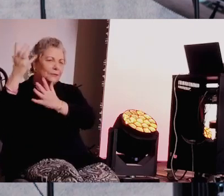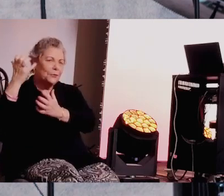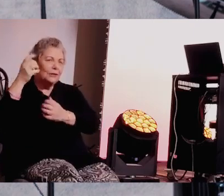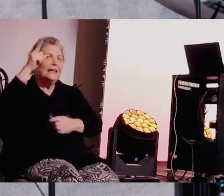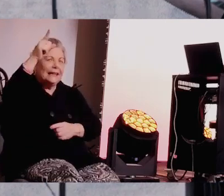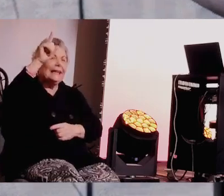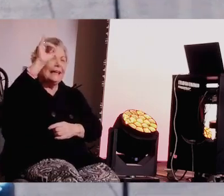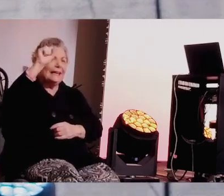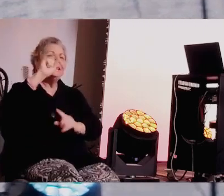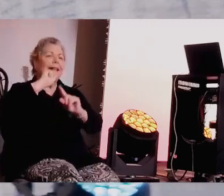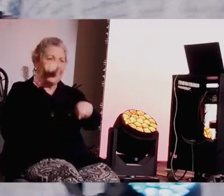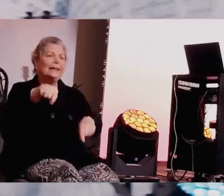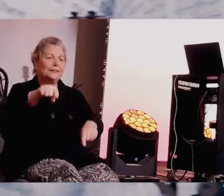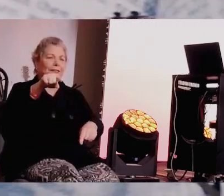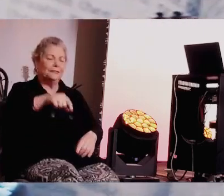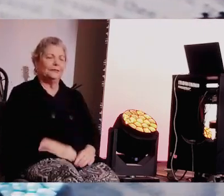He is the answer, amen?